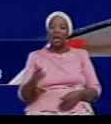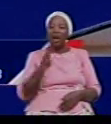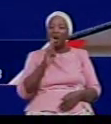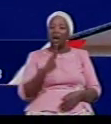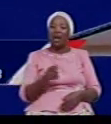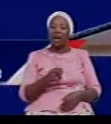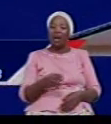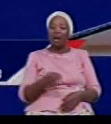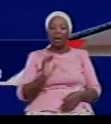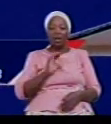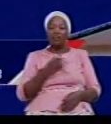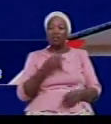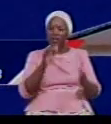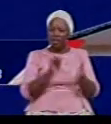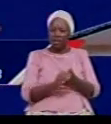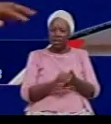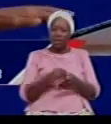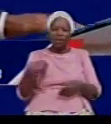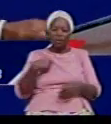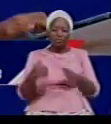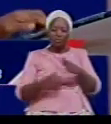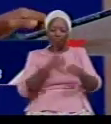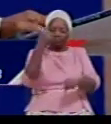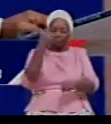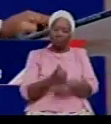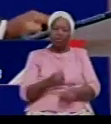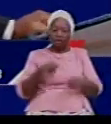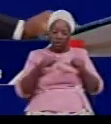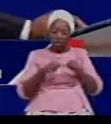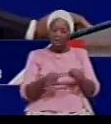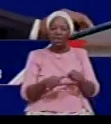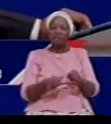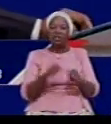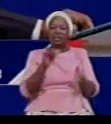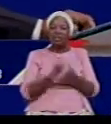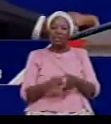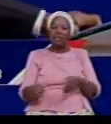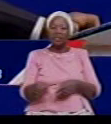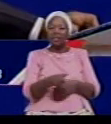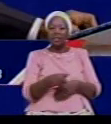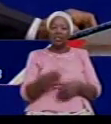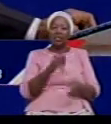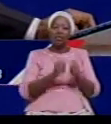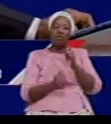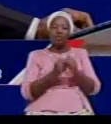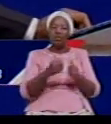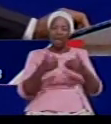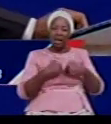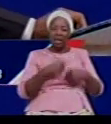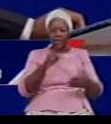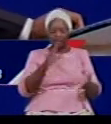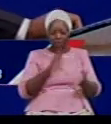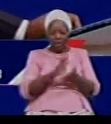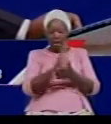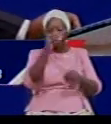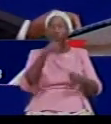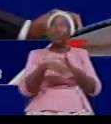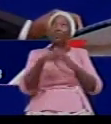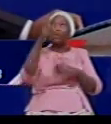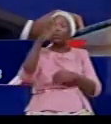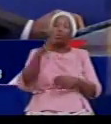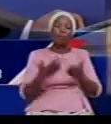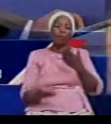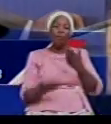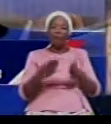thou affirm constantly, that they which have believed in God might